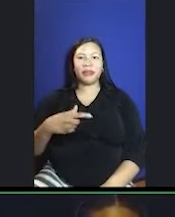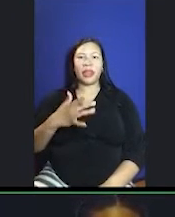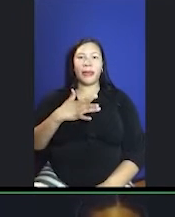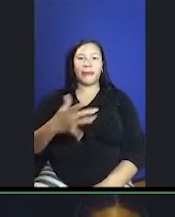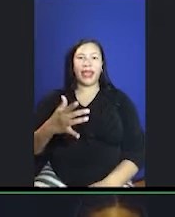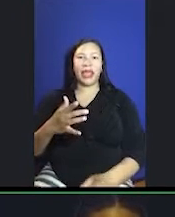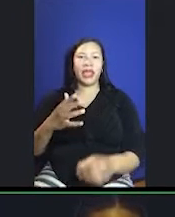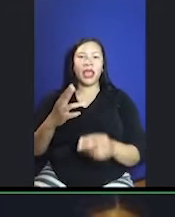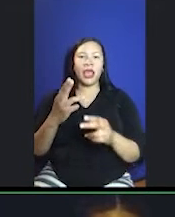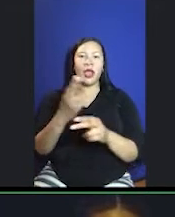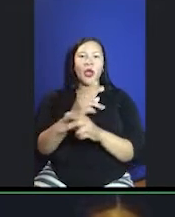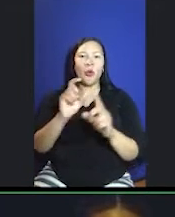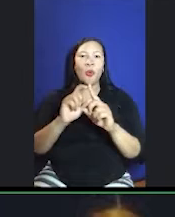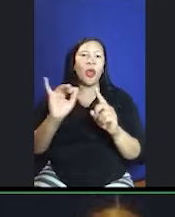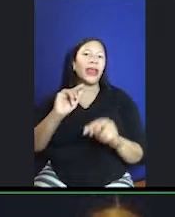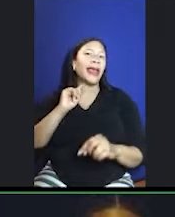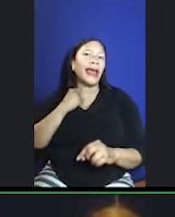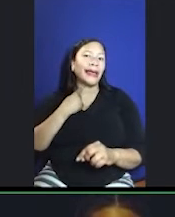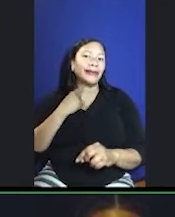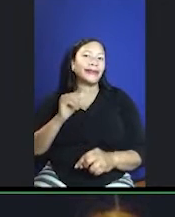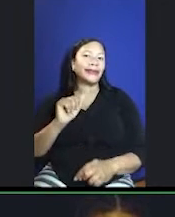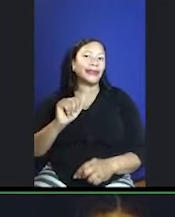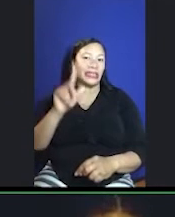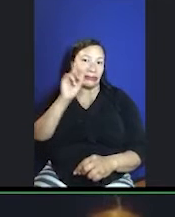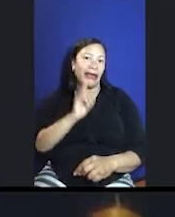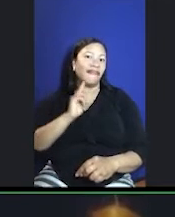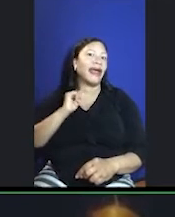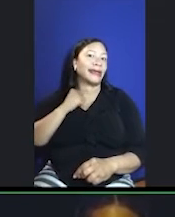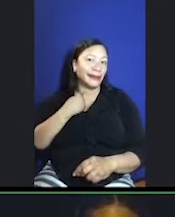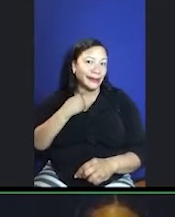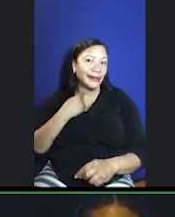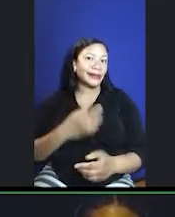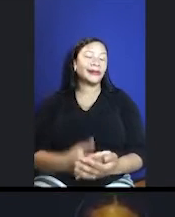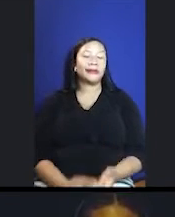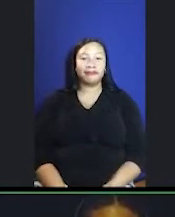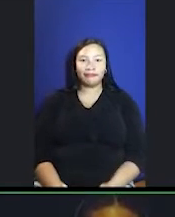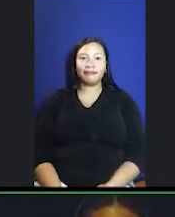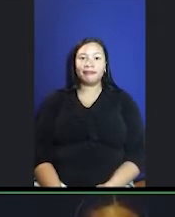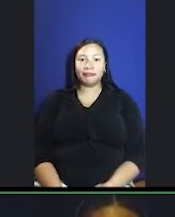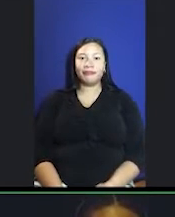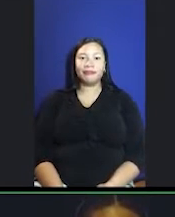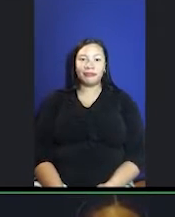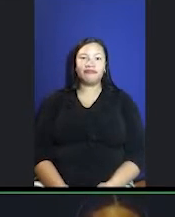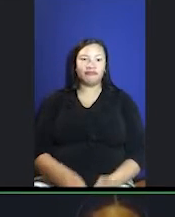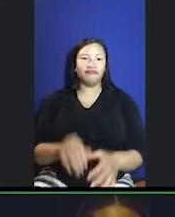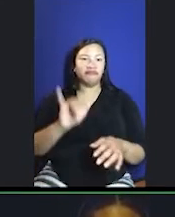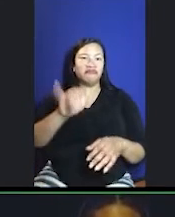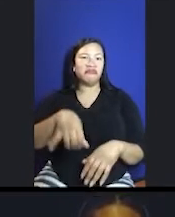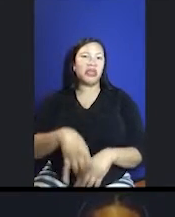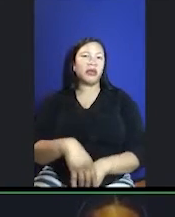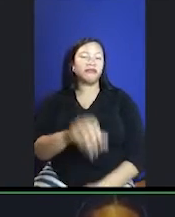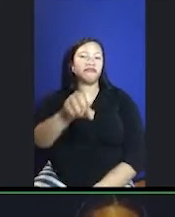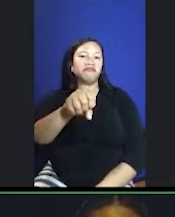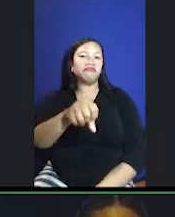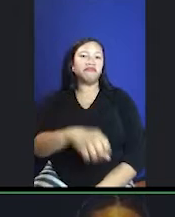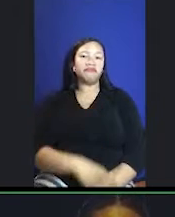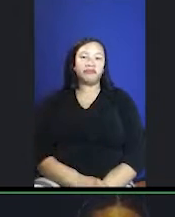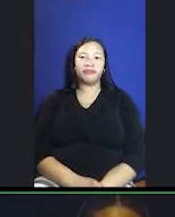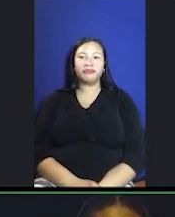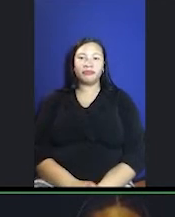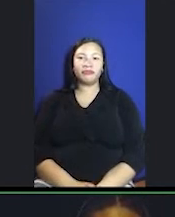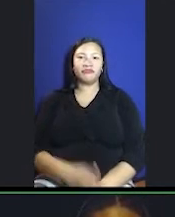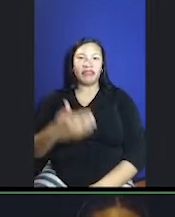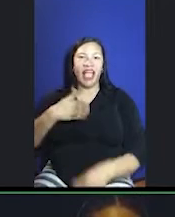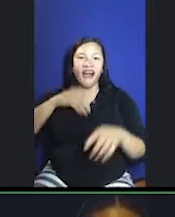terms like accent, a deaf accent, um, and things like that. So yeah, there's